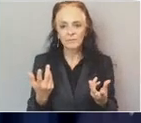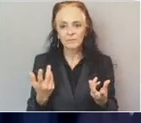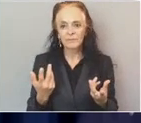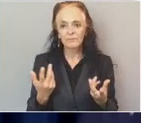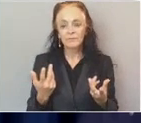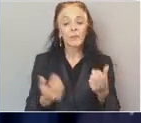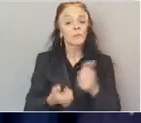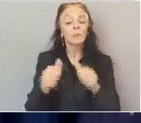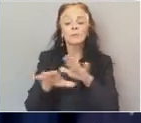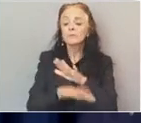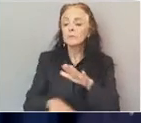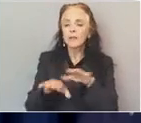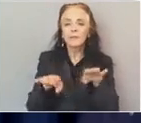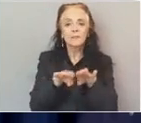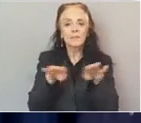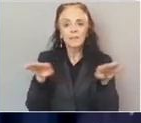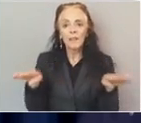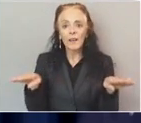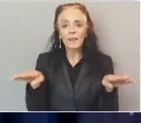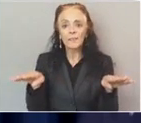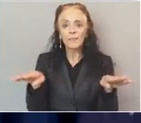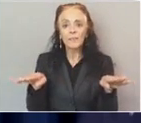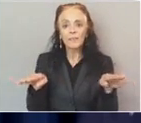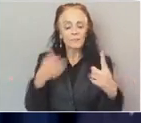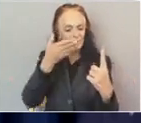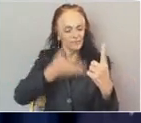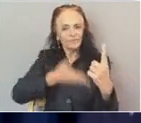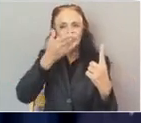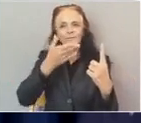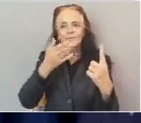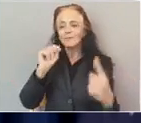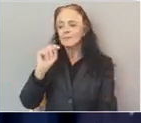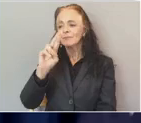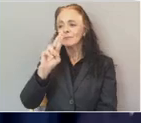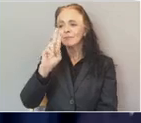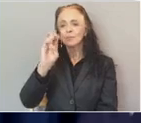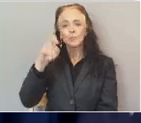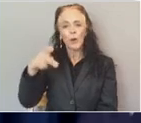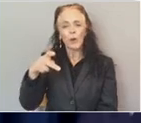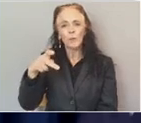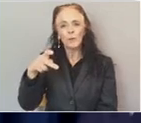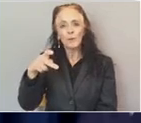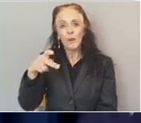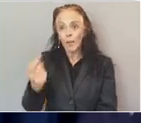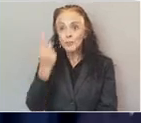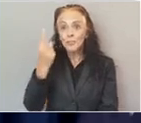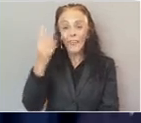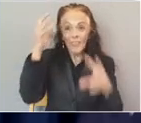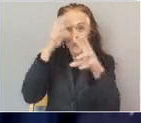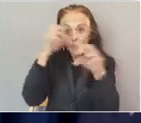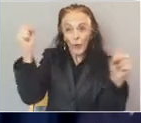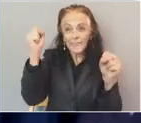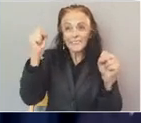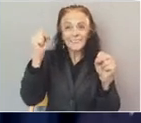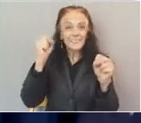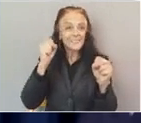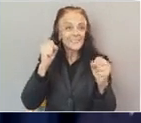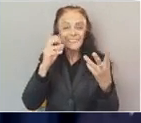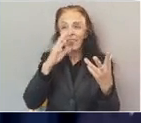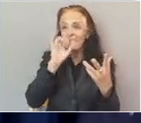level, Donald Trump doesn't understand the presidency. He thinks it's all about